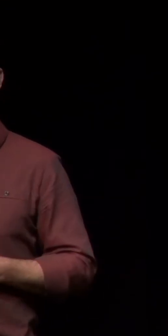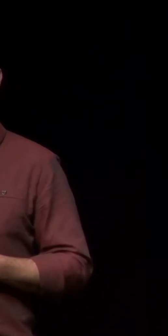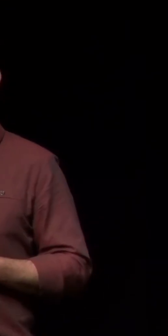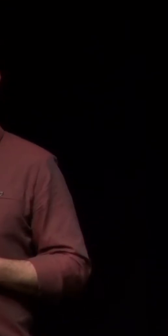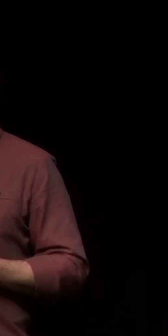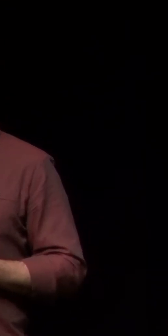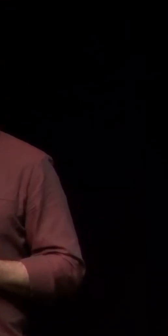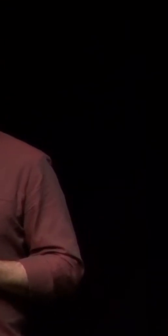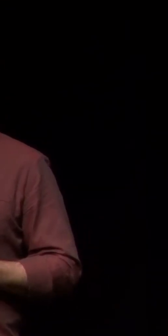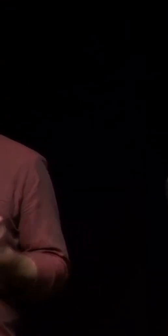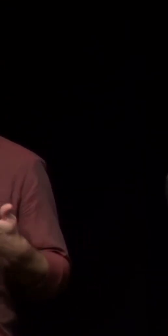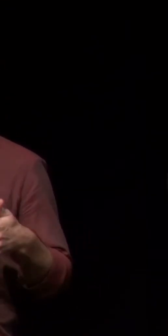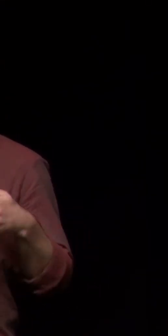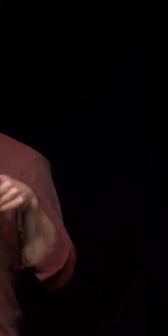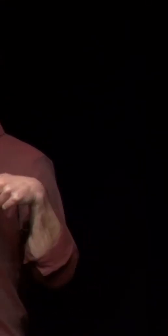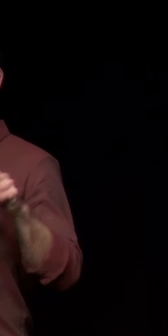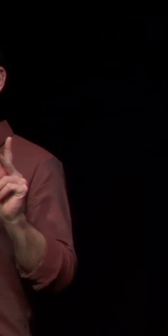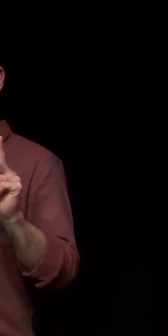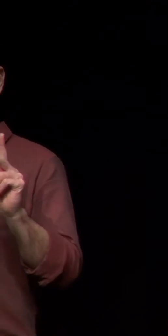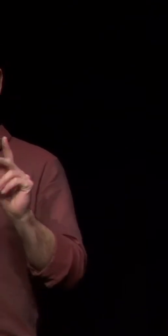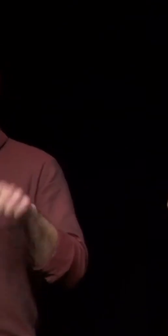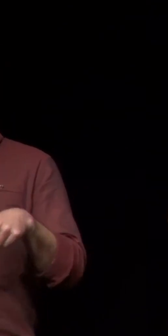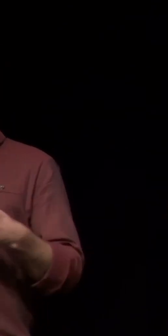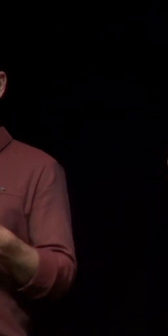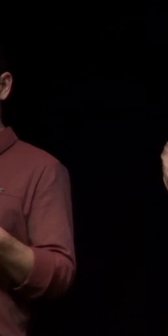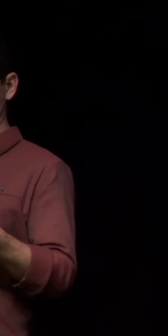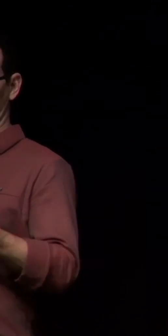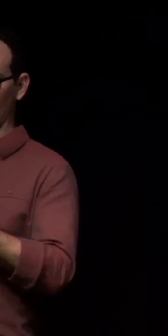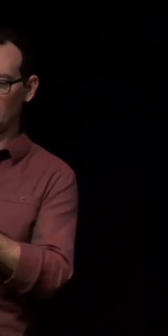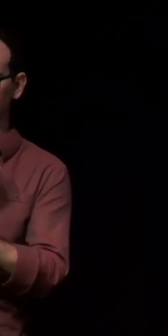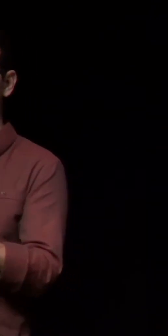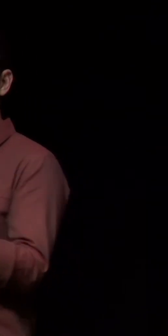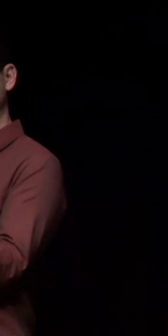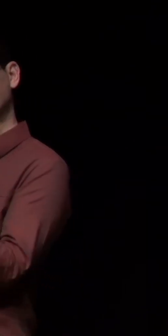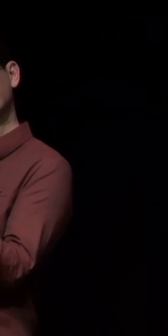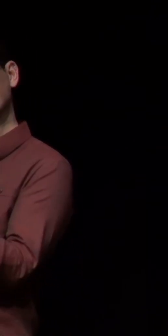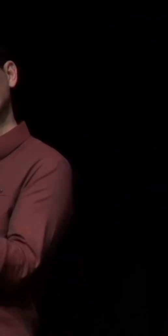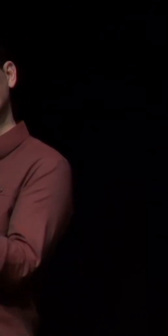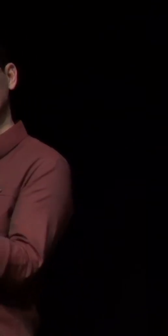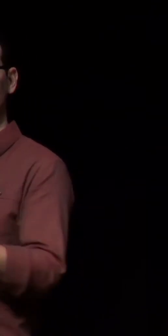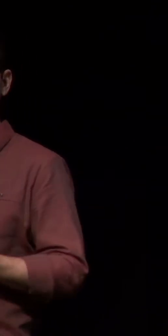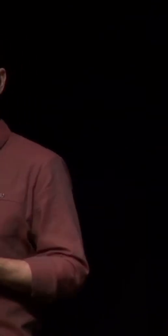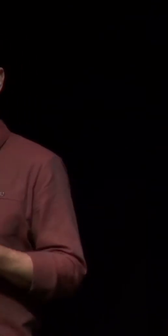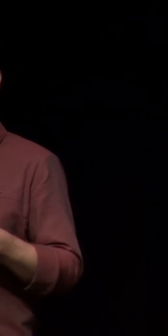these opportunities present themselves in our own communities, our own provinces, and nationally and